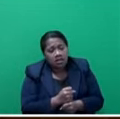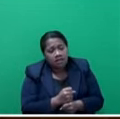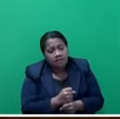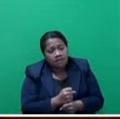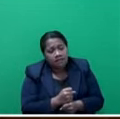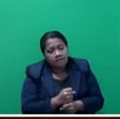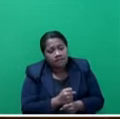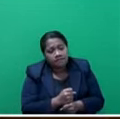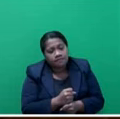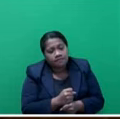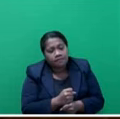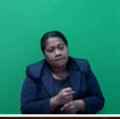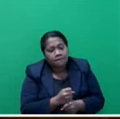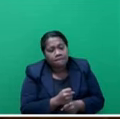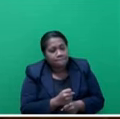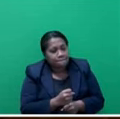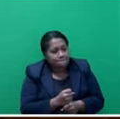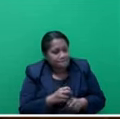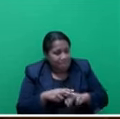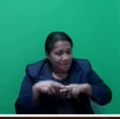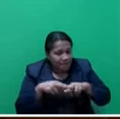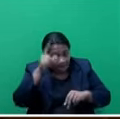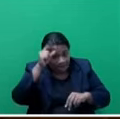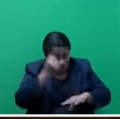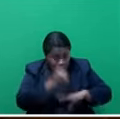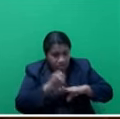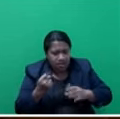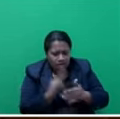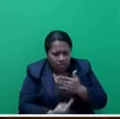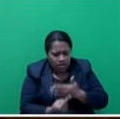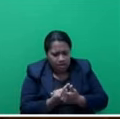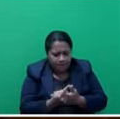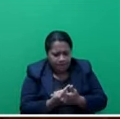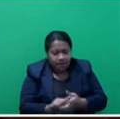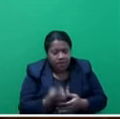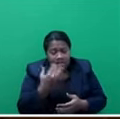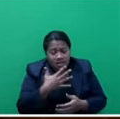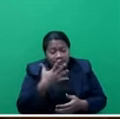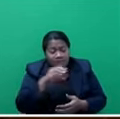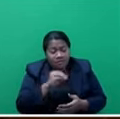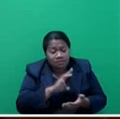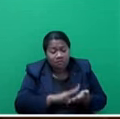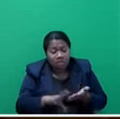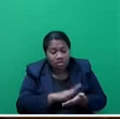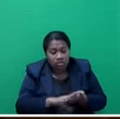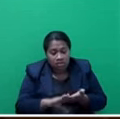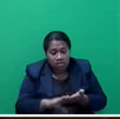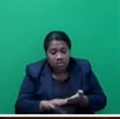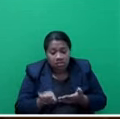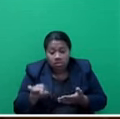Mr. Speaker, the Fijian government has invested around $315 million into USP over the last 10